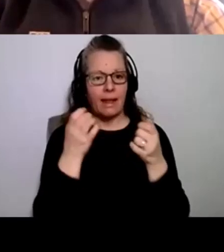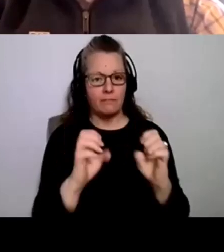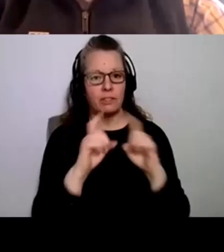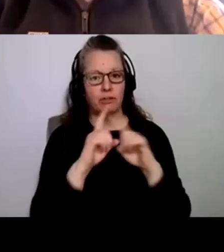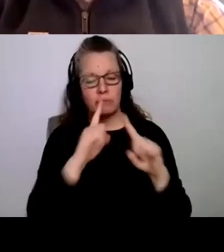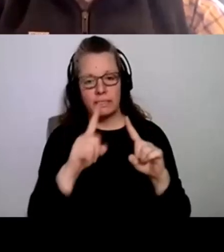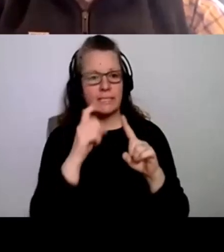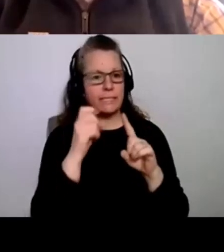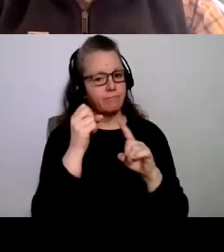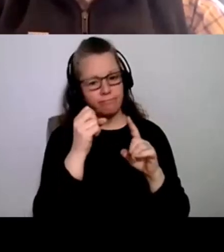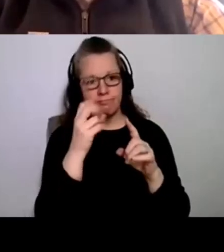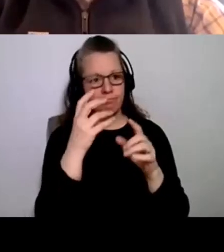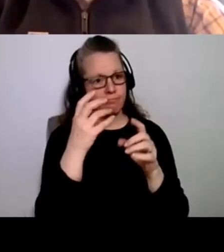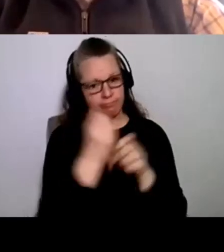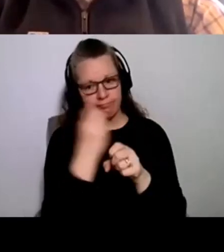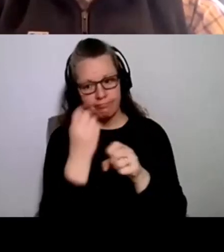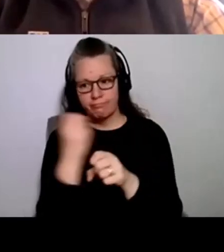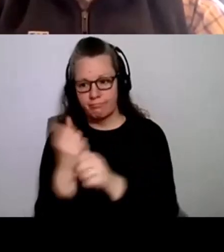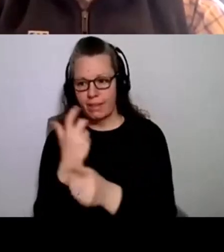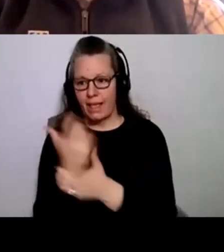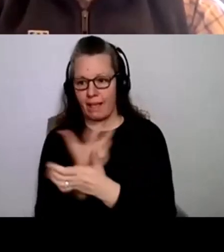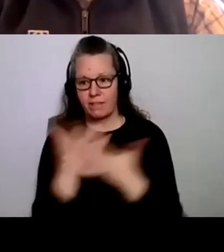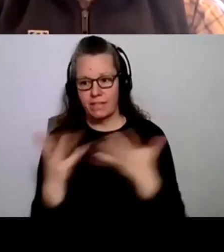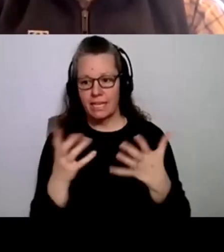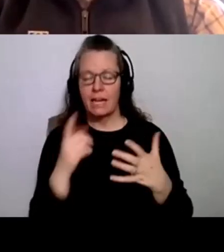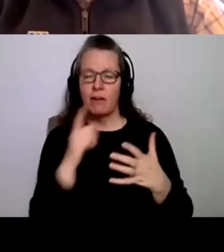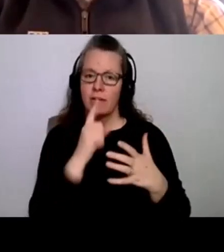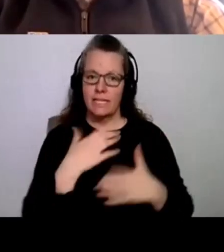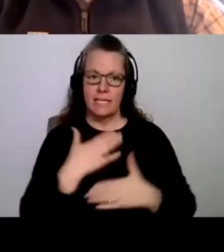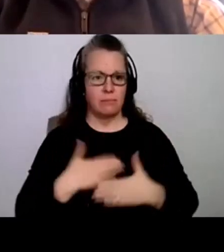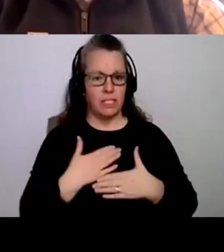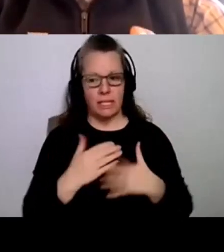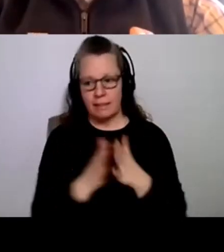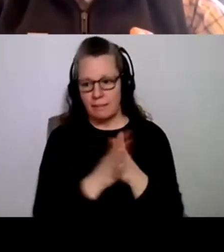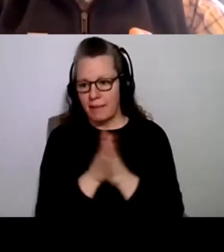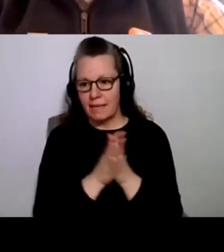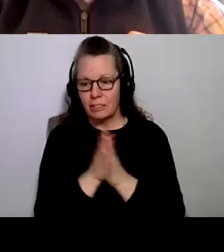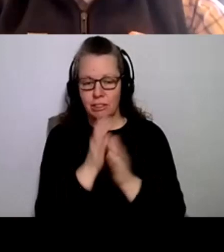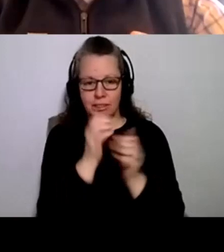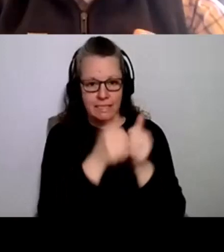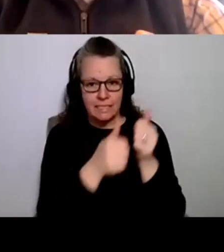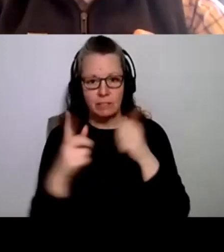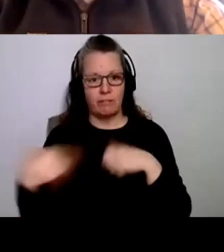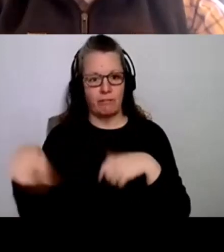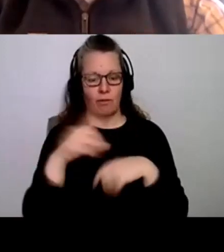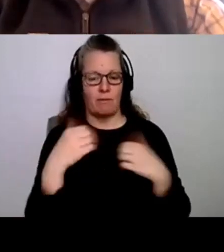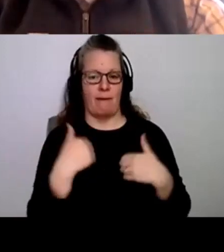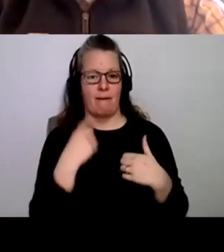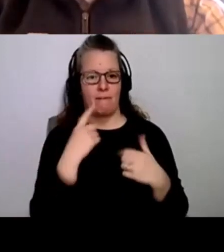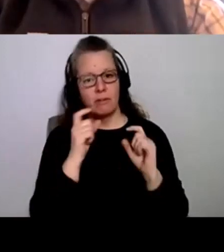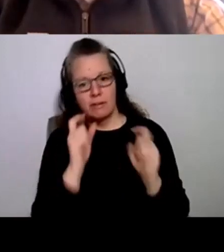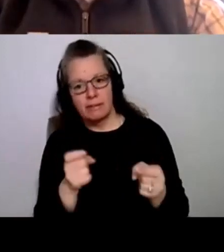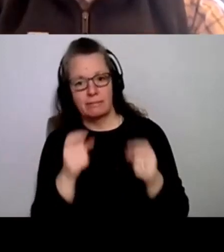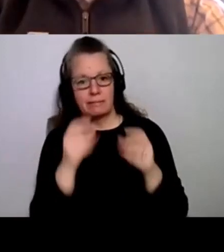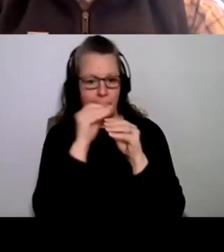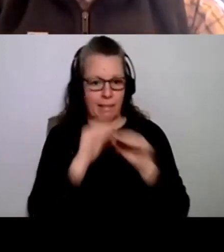you. And I really, truly appreciate the passion to serve that each one of you brings. You bring your gifts and blessings, and then you just drive it through with passion,